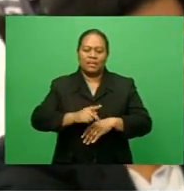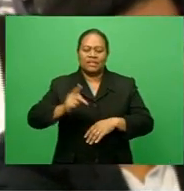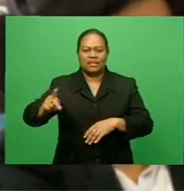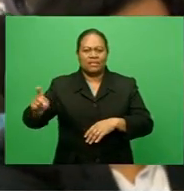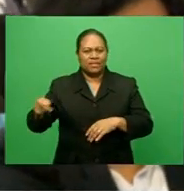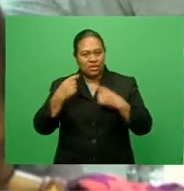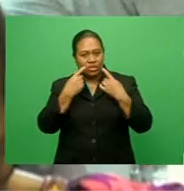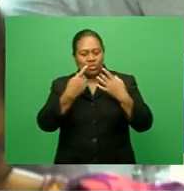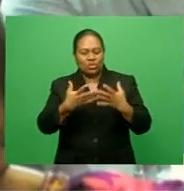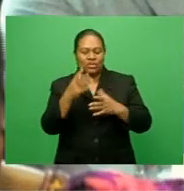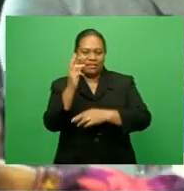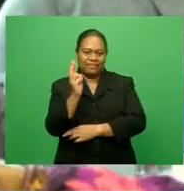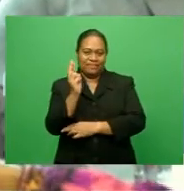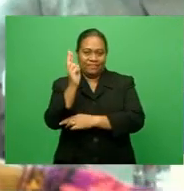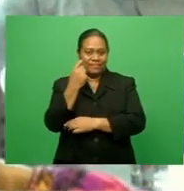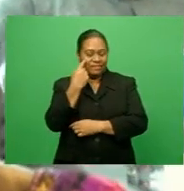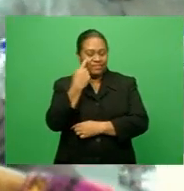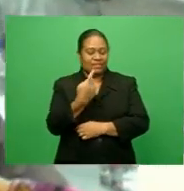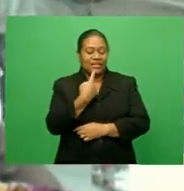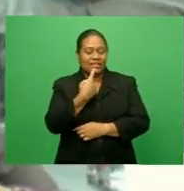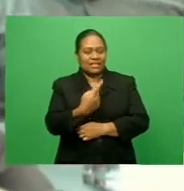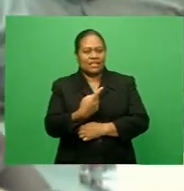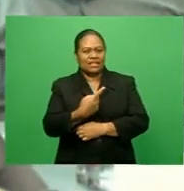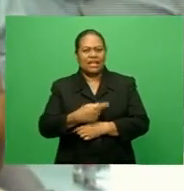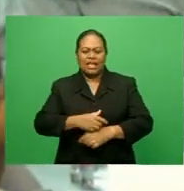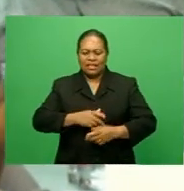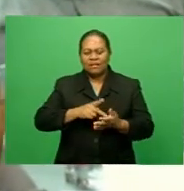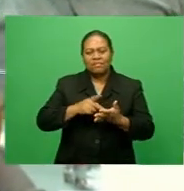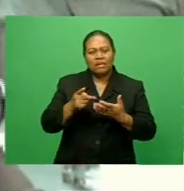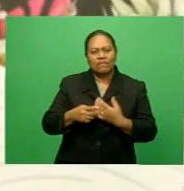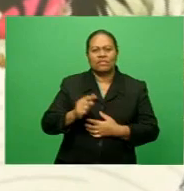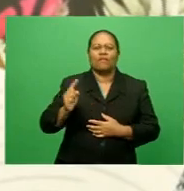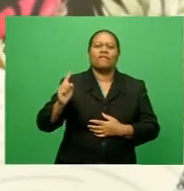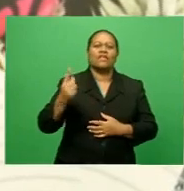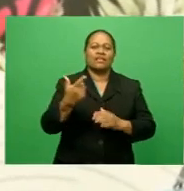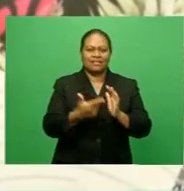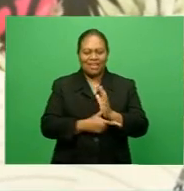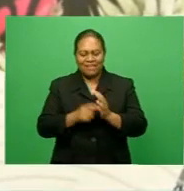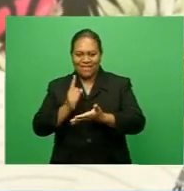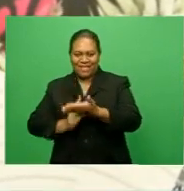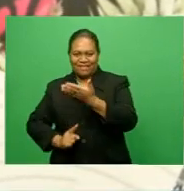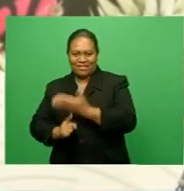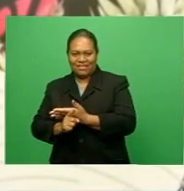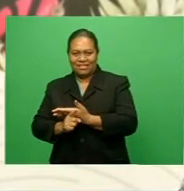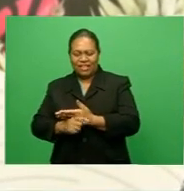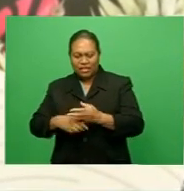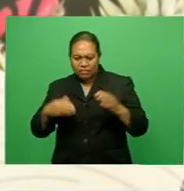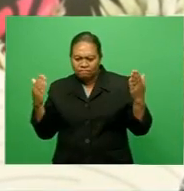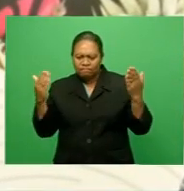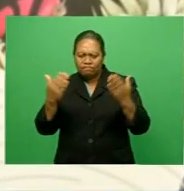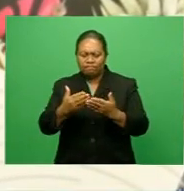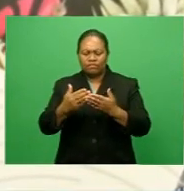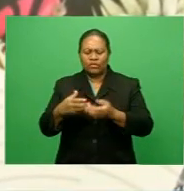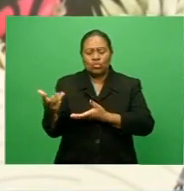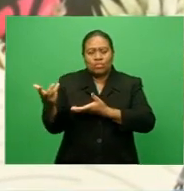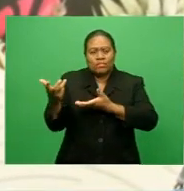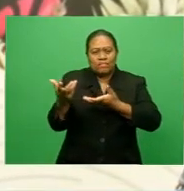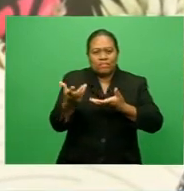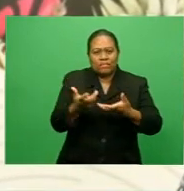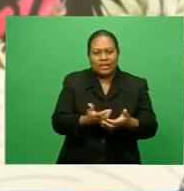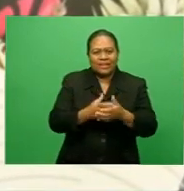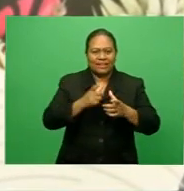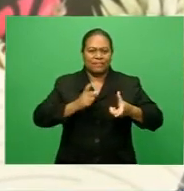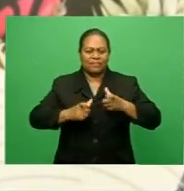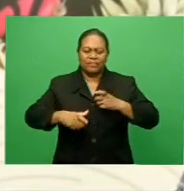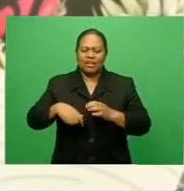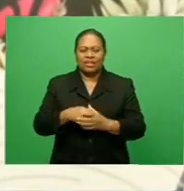resident representative Levan Bodsi says the initiative is the first of its kind. That aims to bring the market-based climate